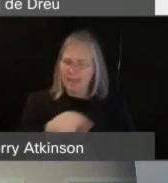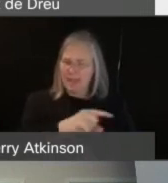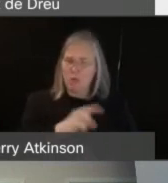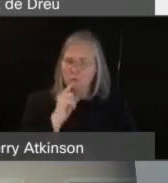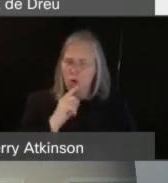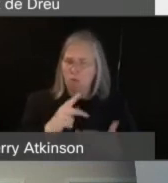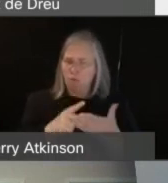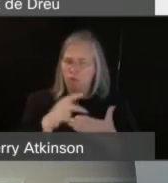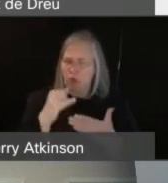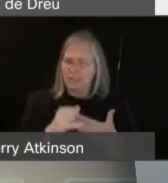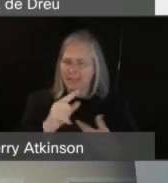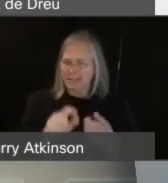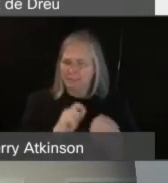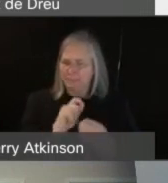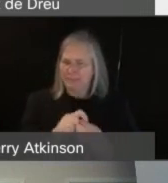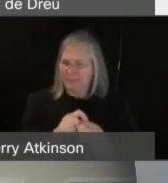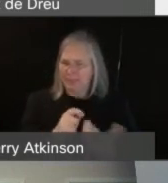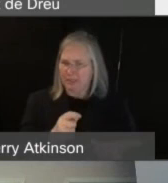project specific.